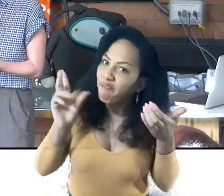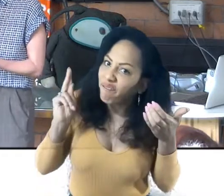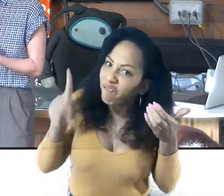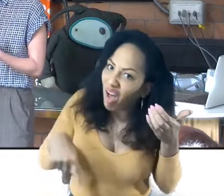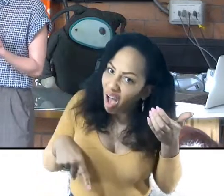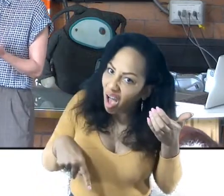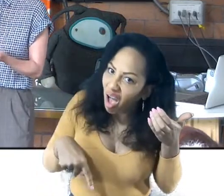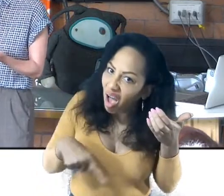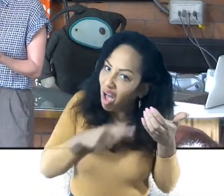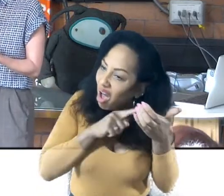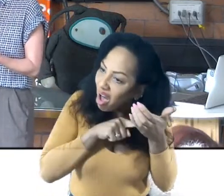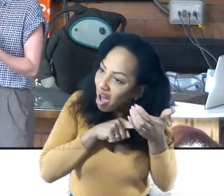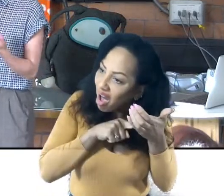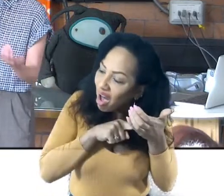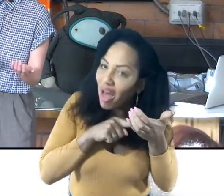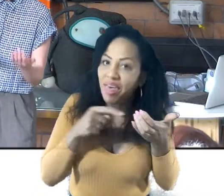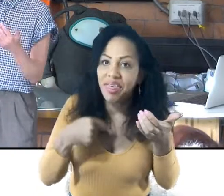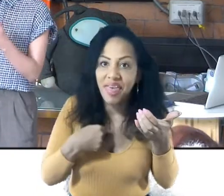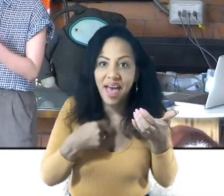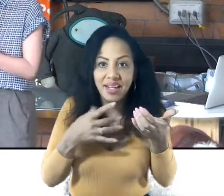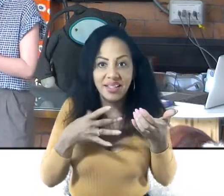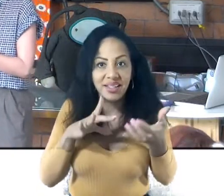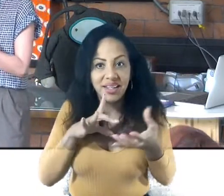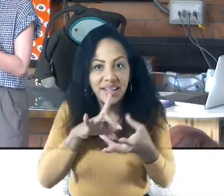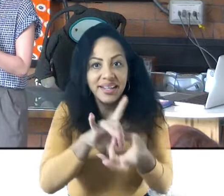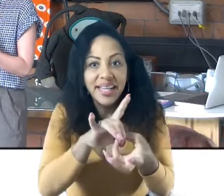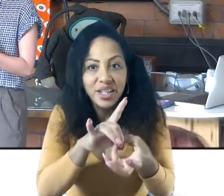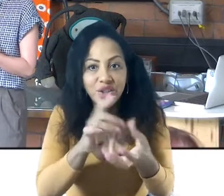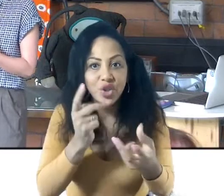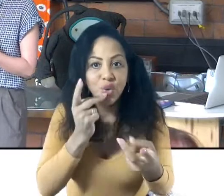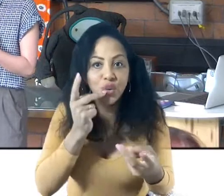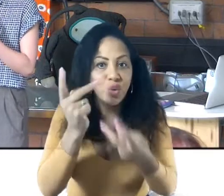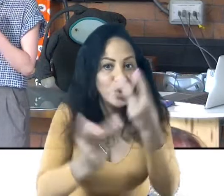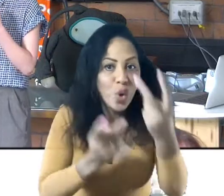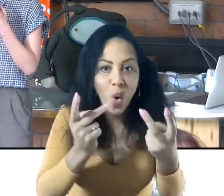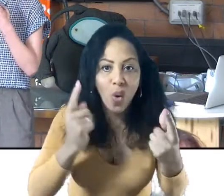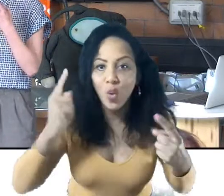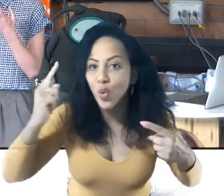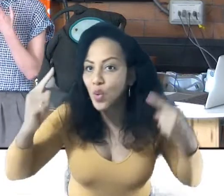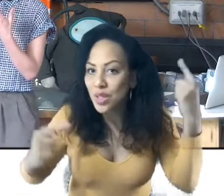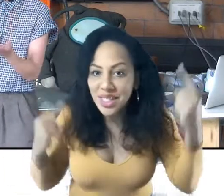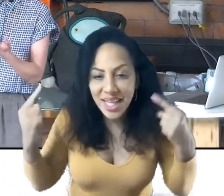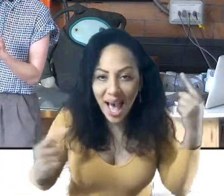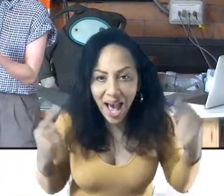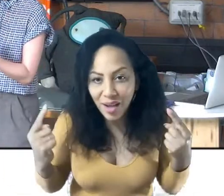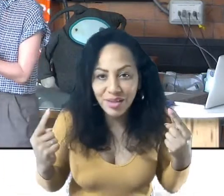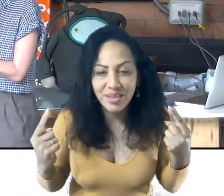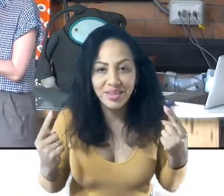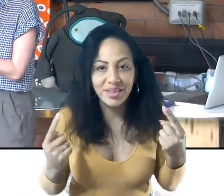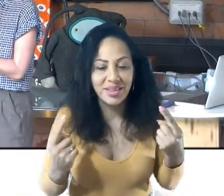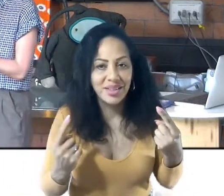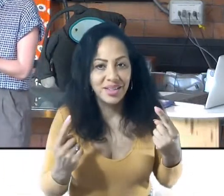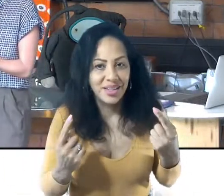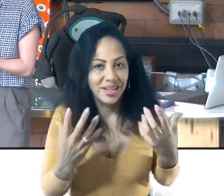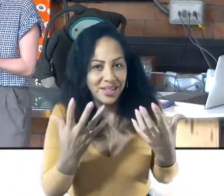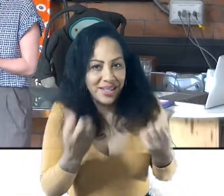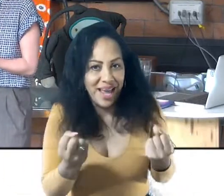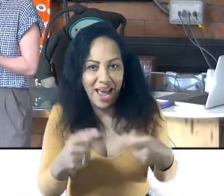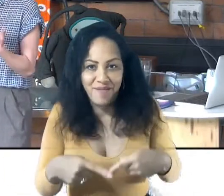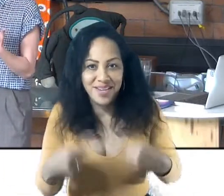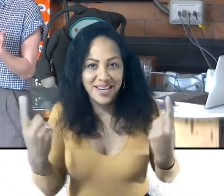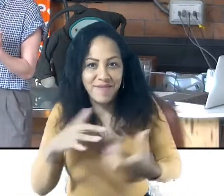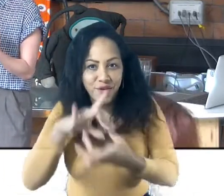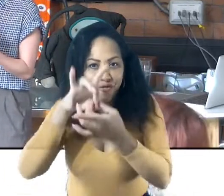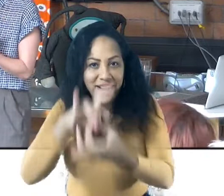potentially invited through song or through sound to have a different relationship with the place that you're in.